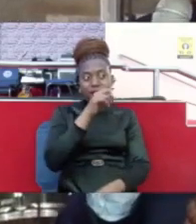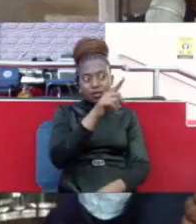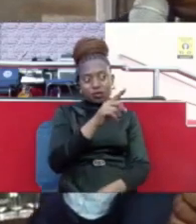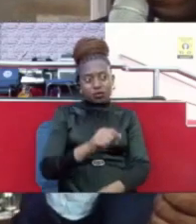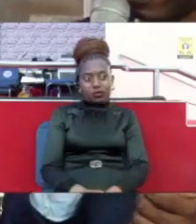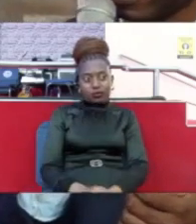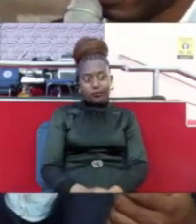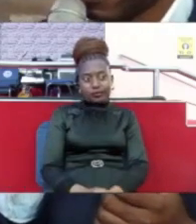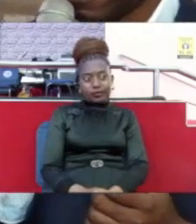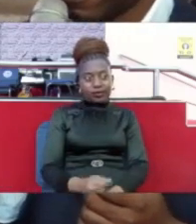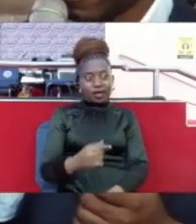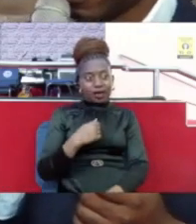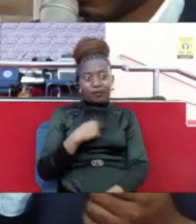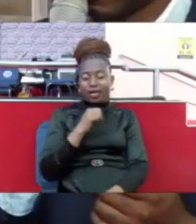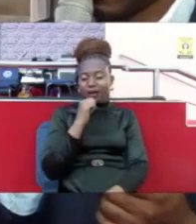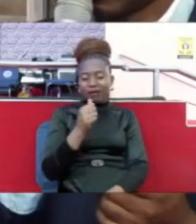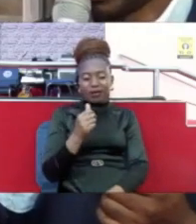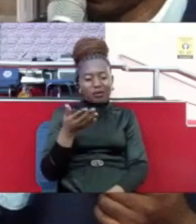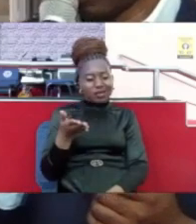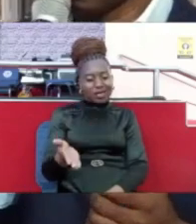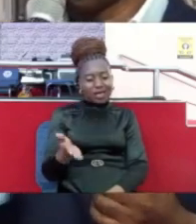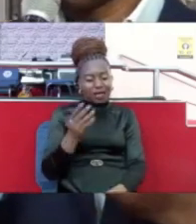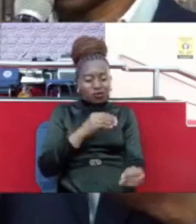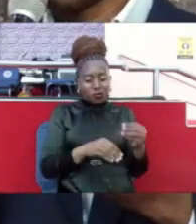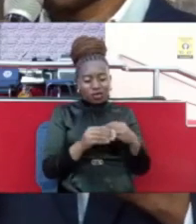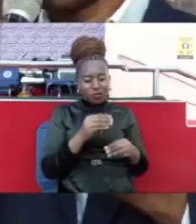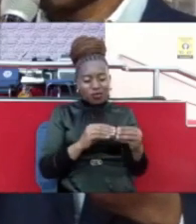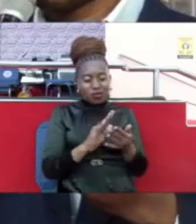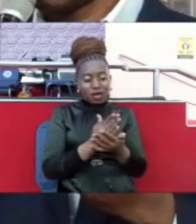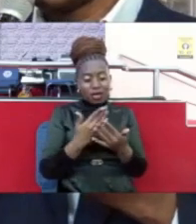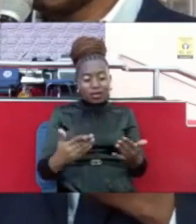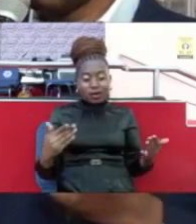I'm not here to raise something for myself.